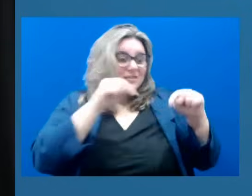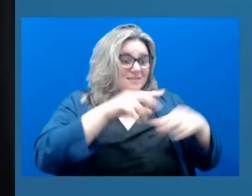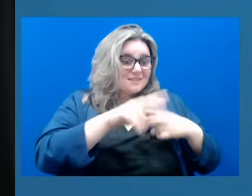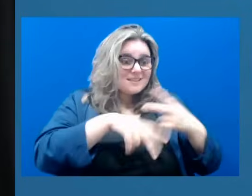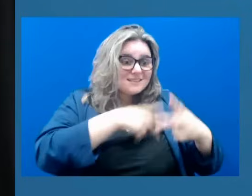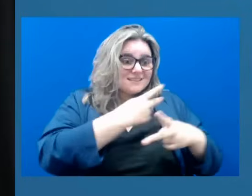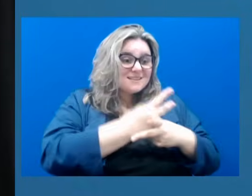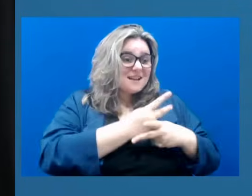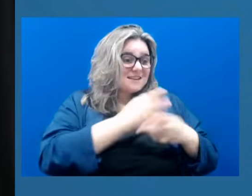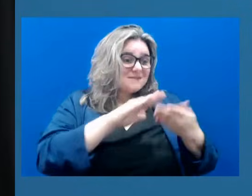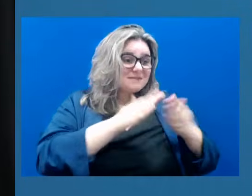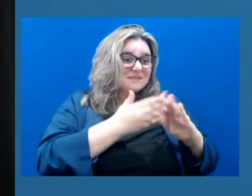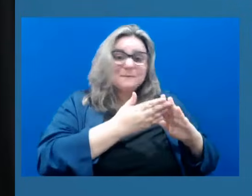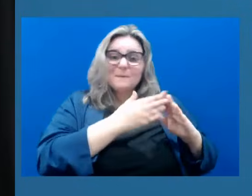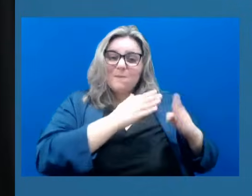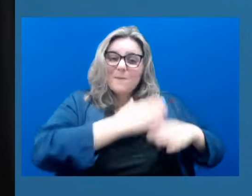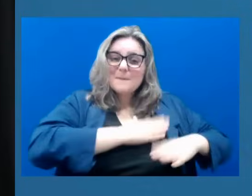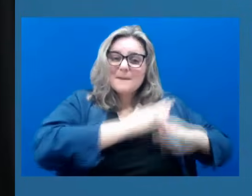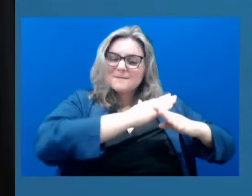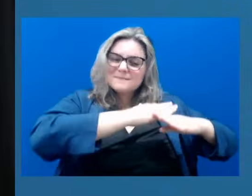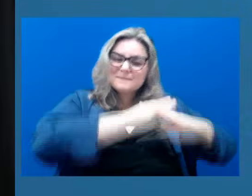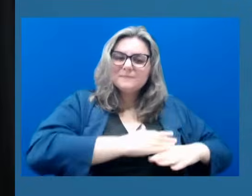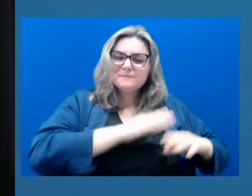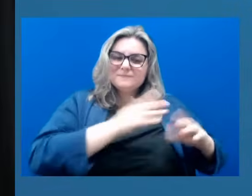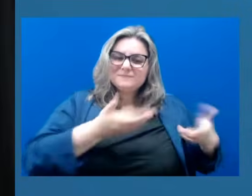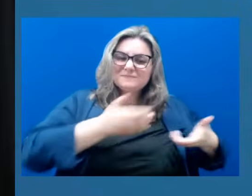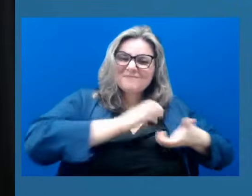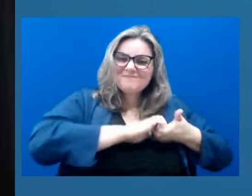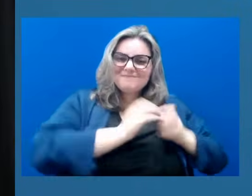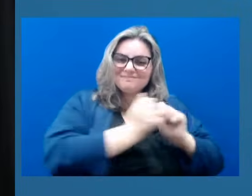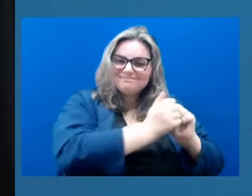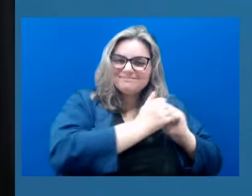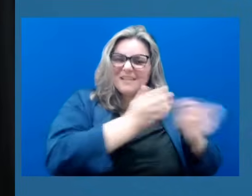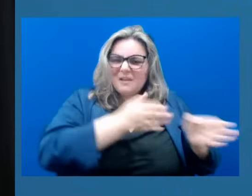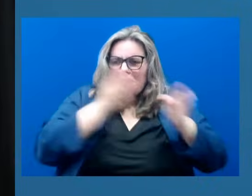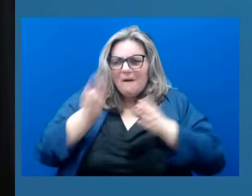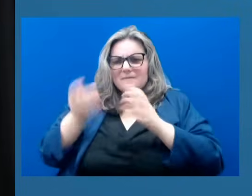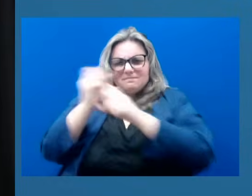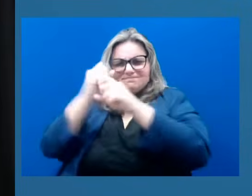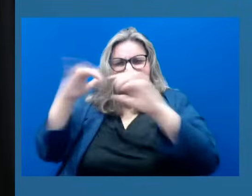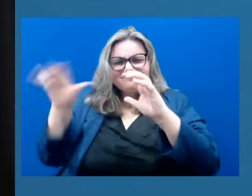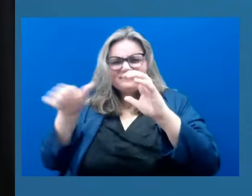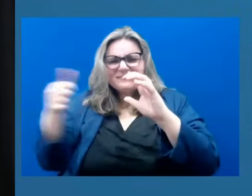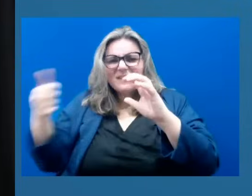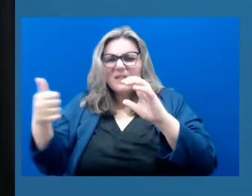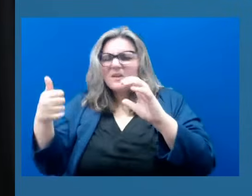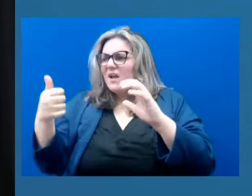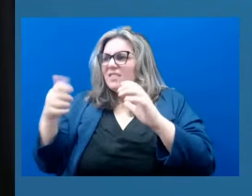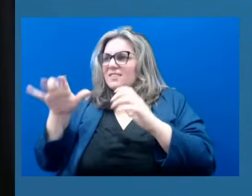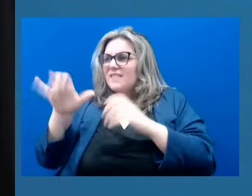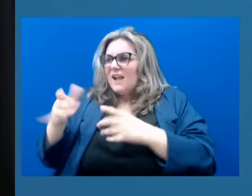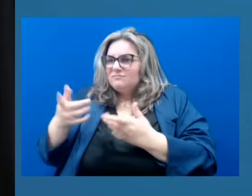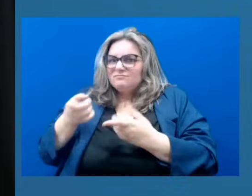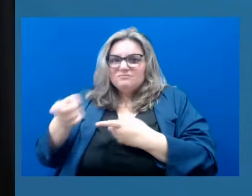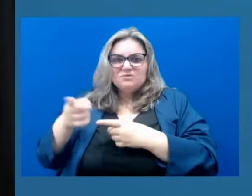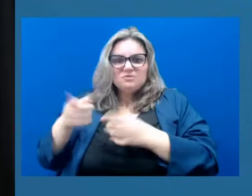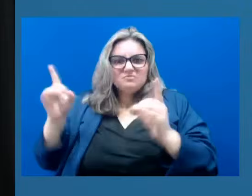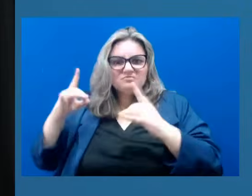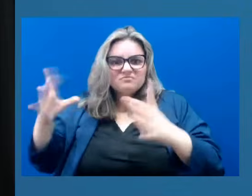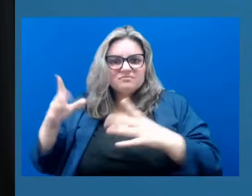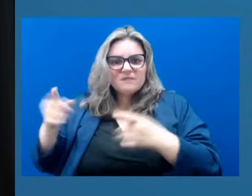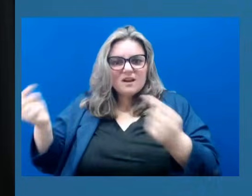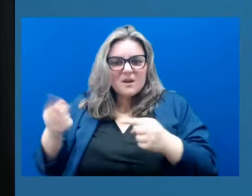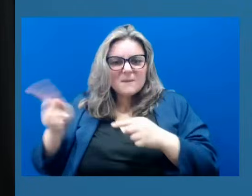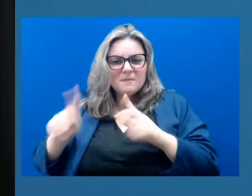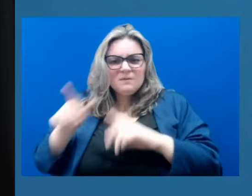and bringing people together, or do you want that kind of a city where you pepper spray people who come out to properly protest? That's